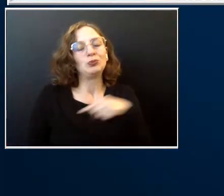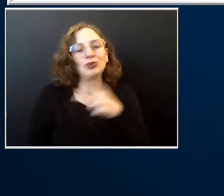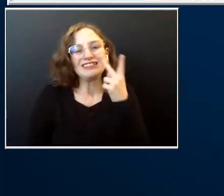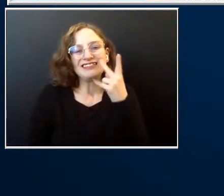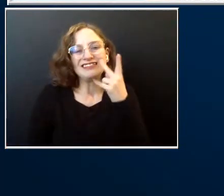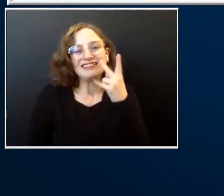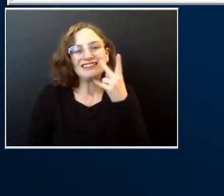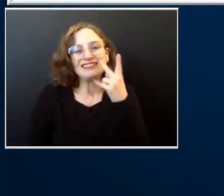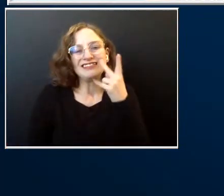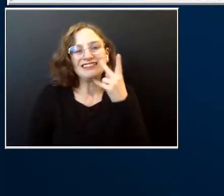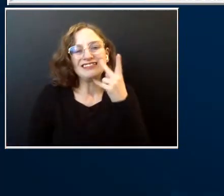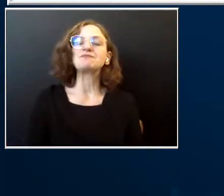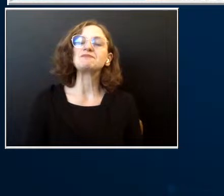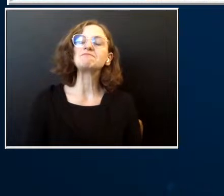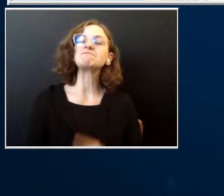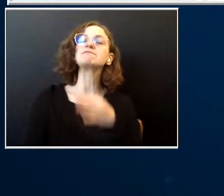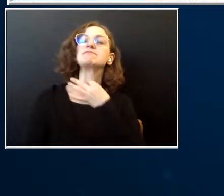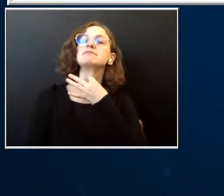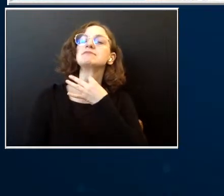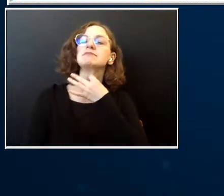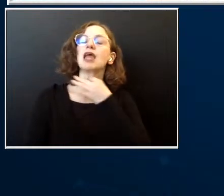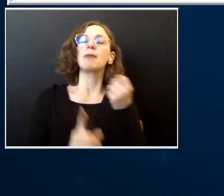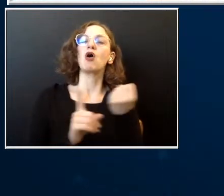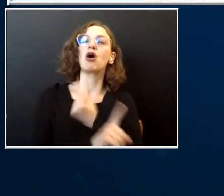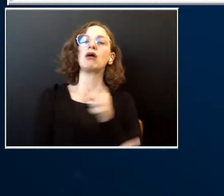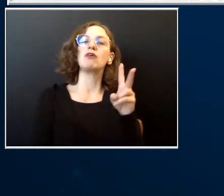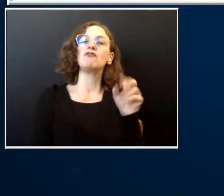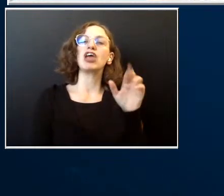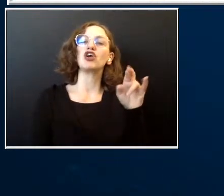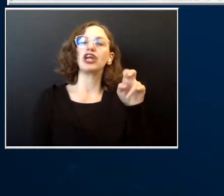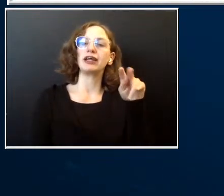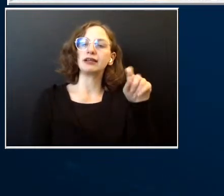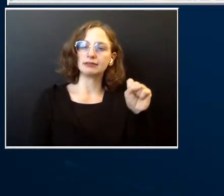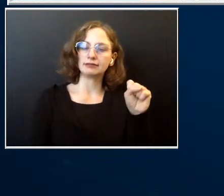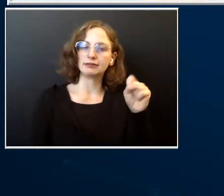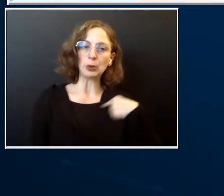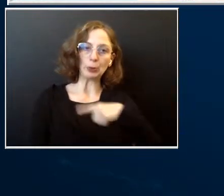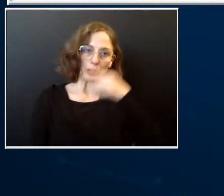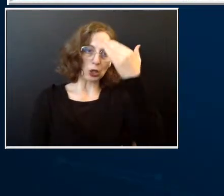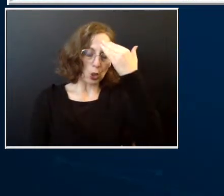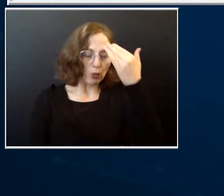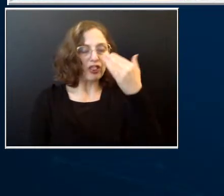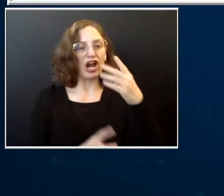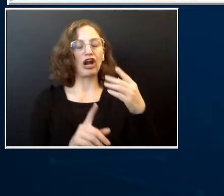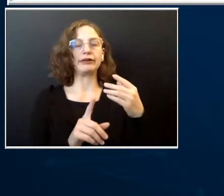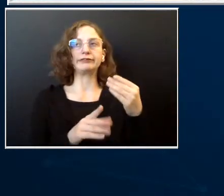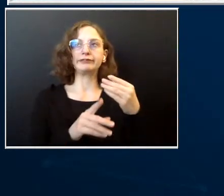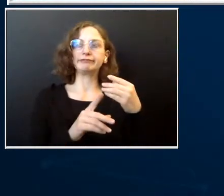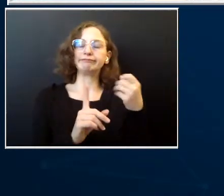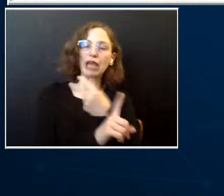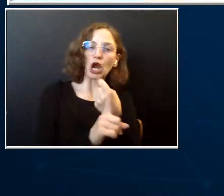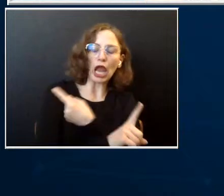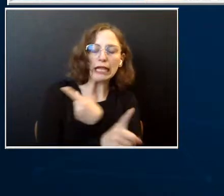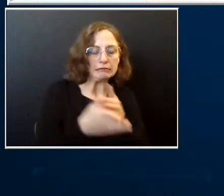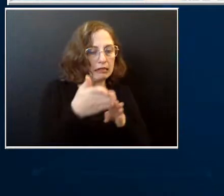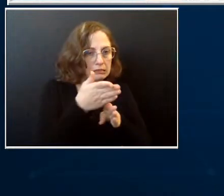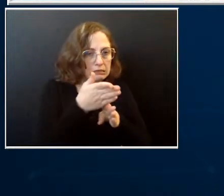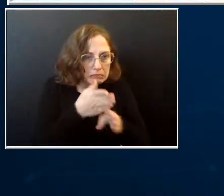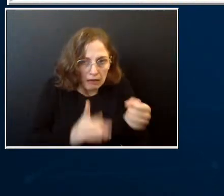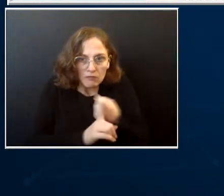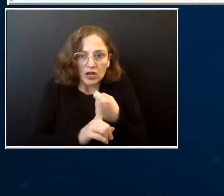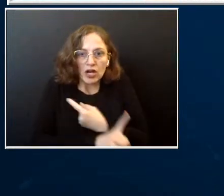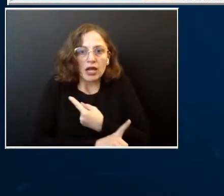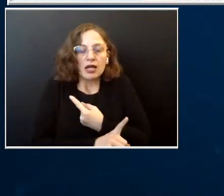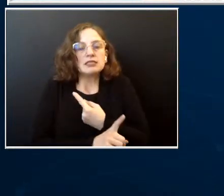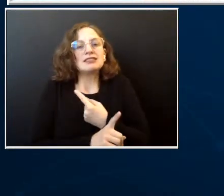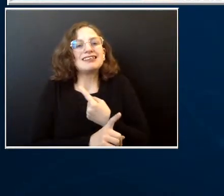about variants, because we know there are several different COVID variants and then subvariants. By the time the new COVID vaccine came out, in fact, there was a